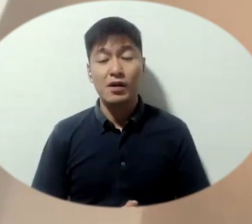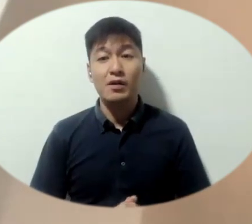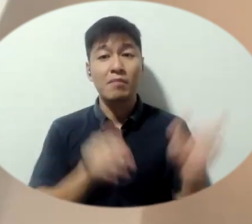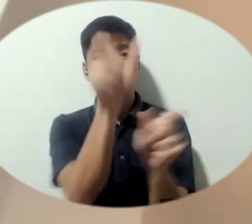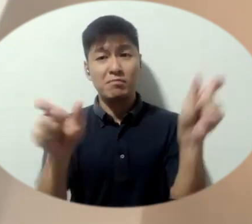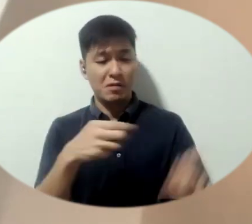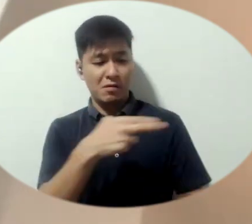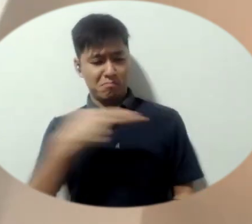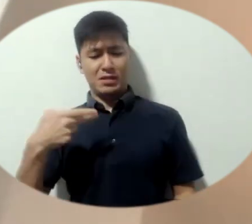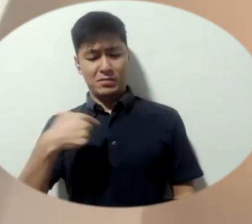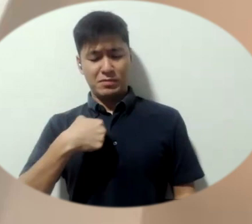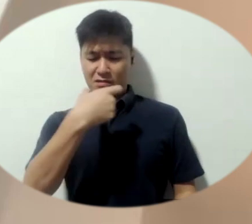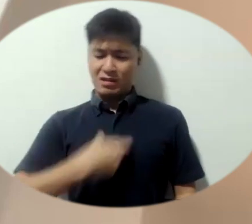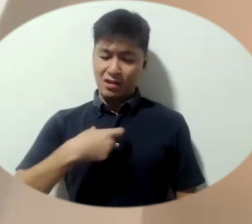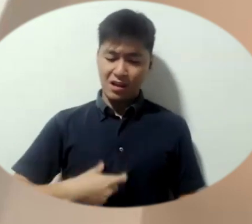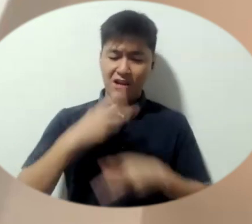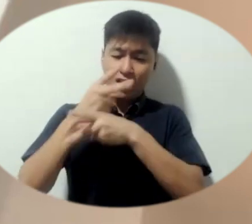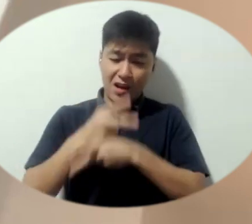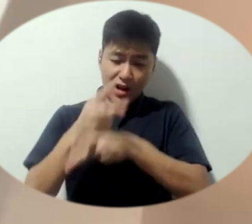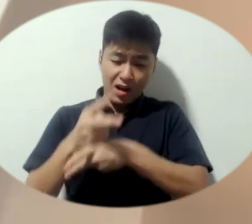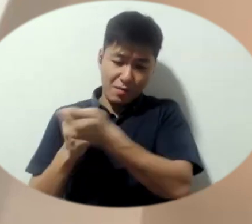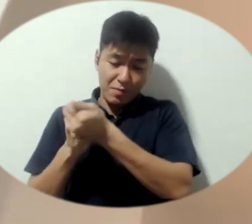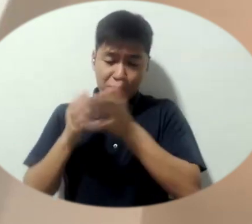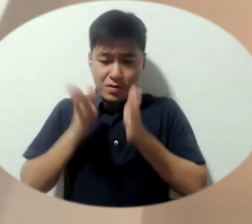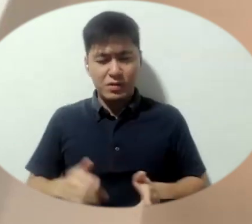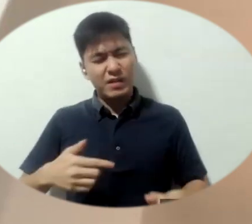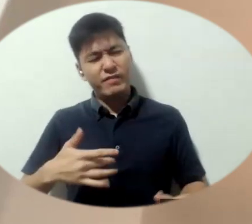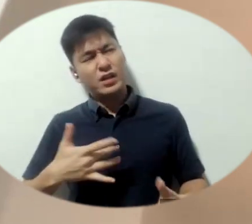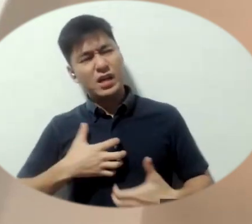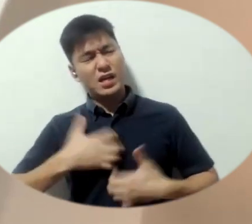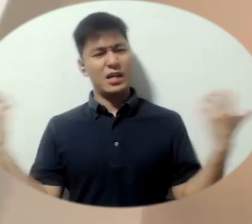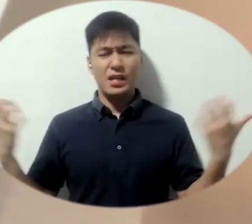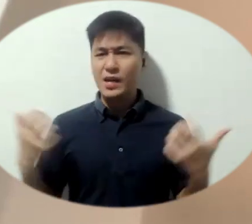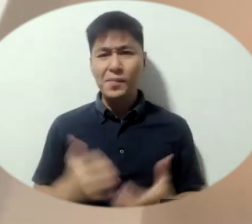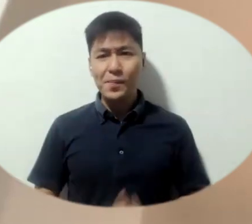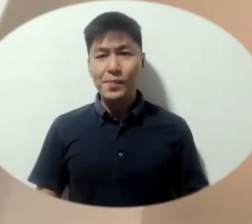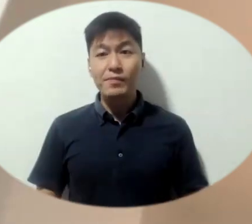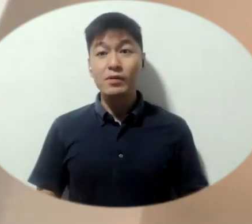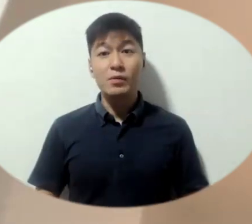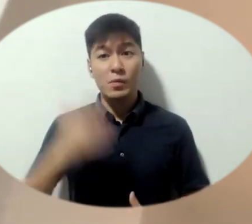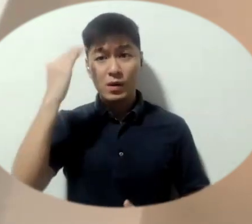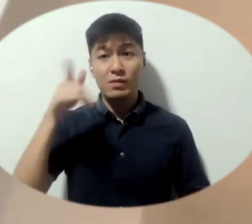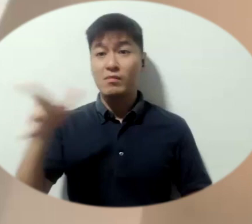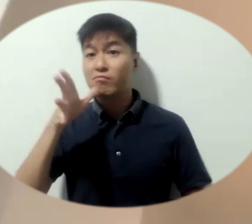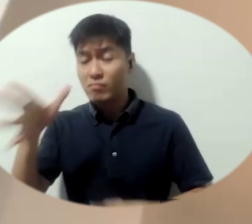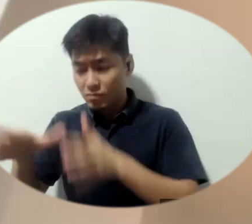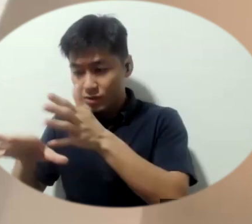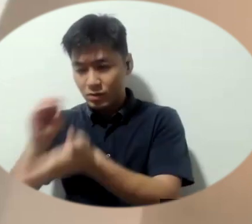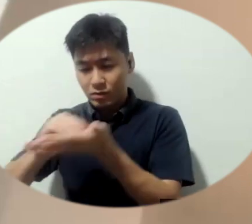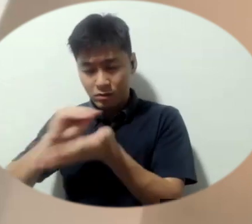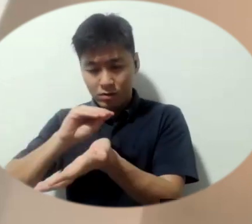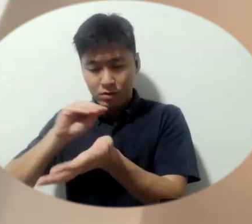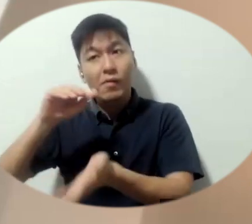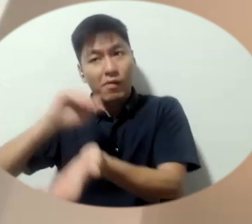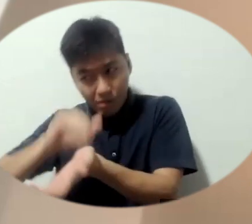I noticed when my grandma was diagnosed, both of us, we lost our identities. She was not Grandma Nilva